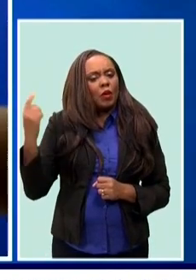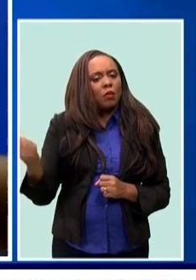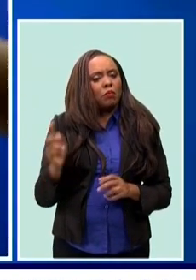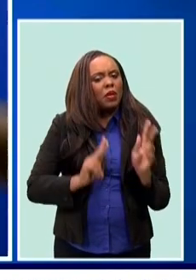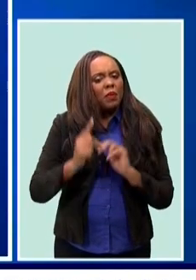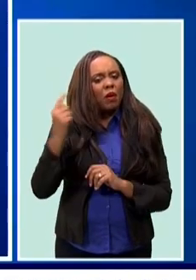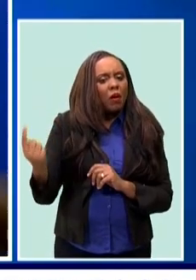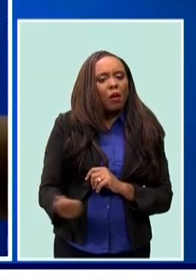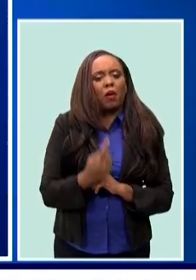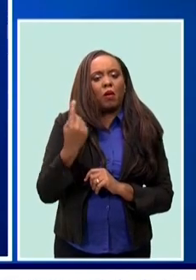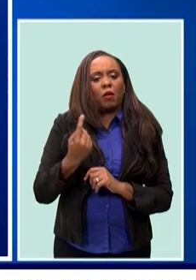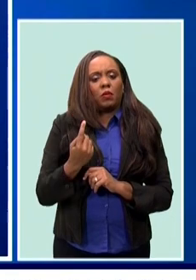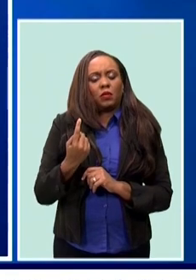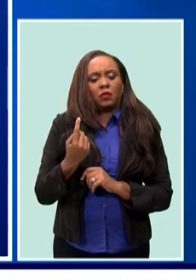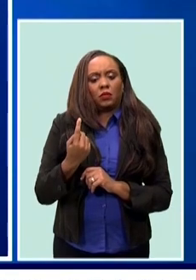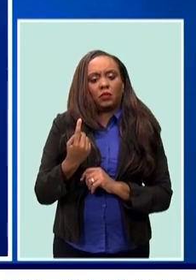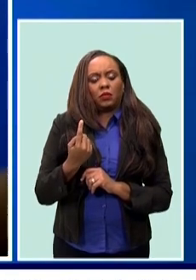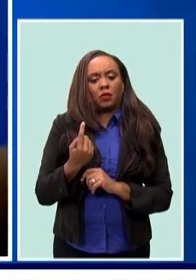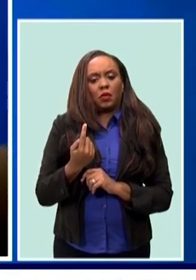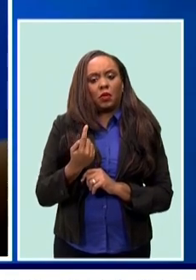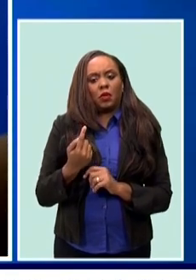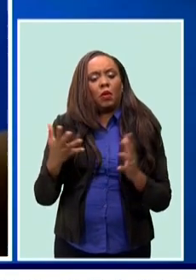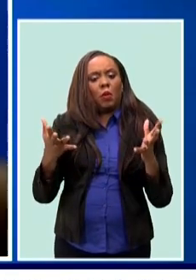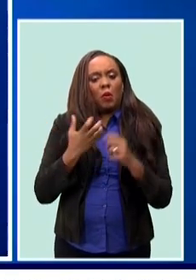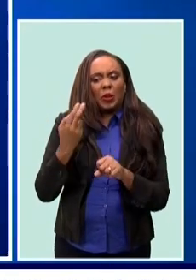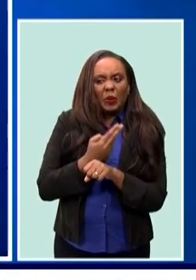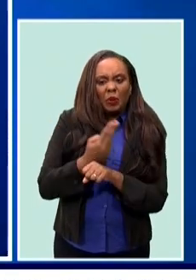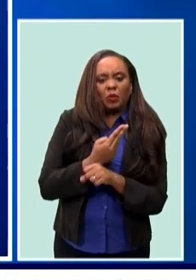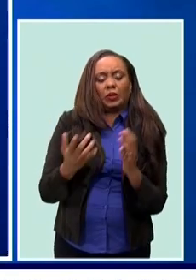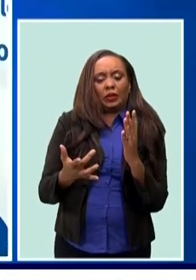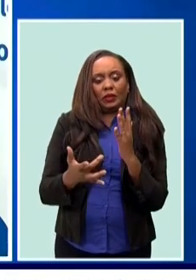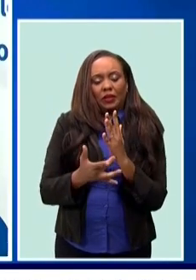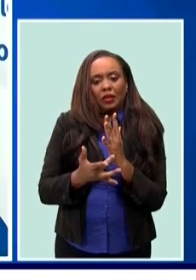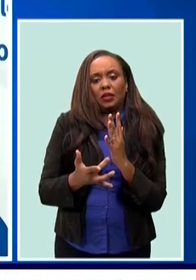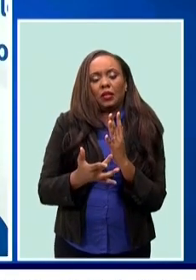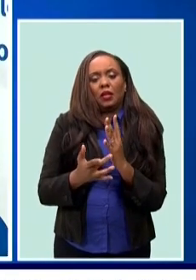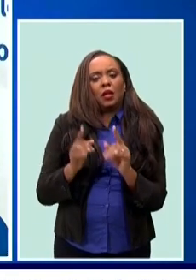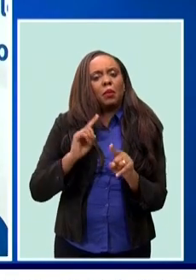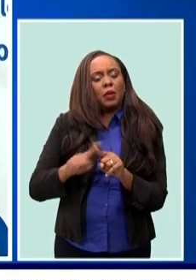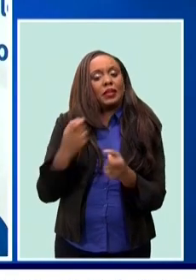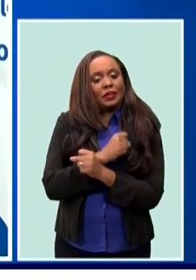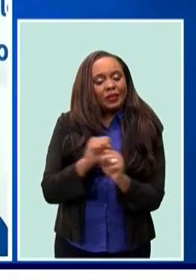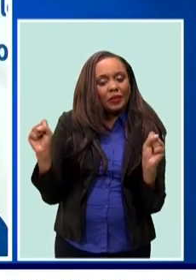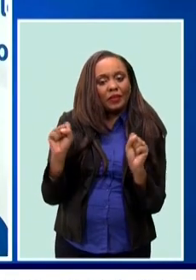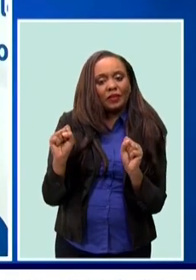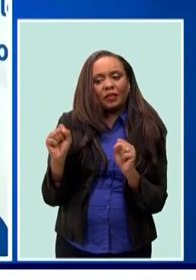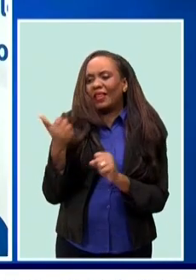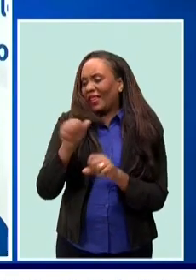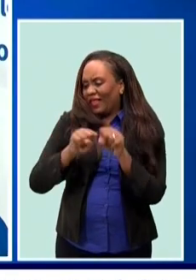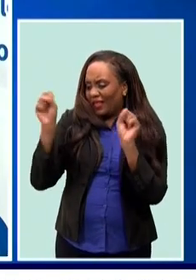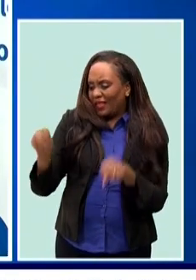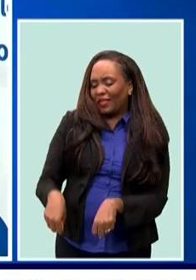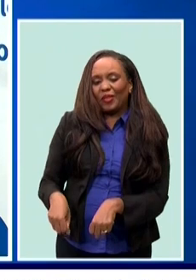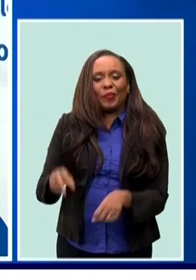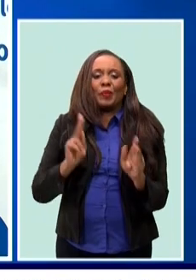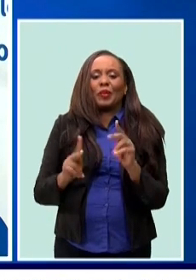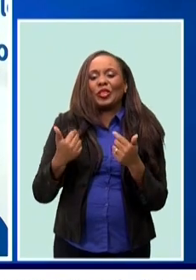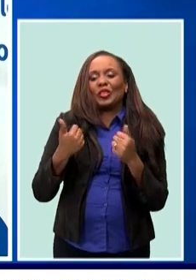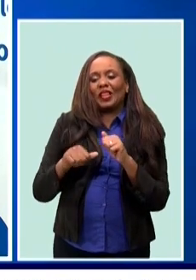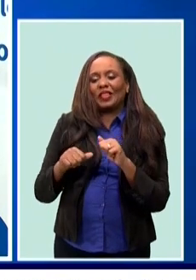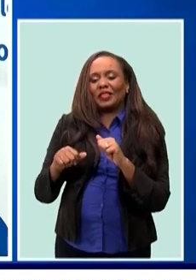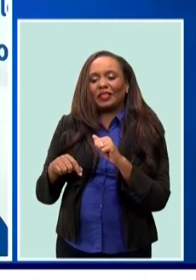is very, very good for guaranteeing security, but any system, people are going to test it. So we're